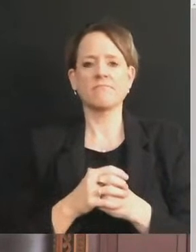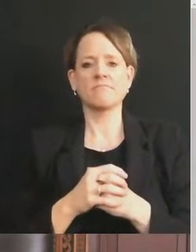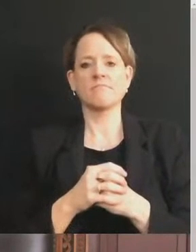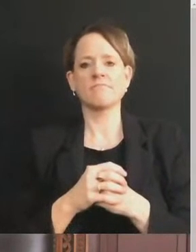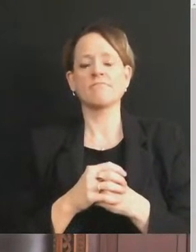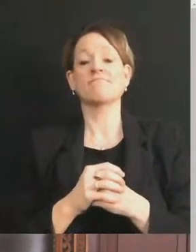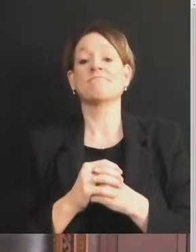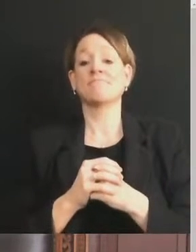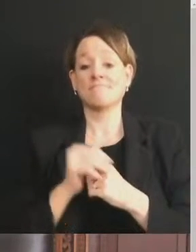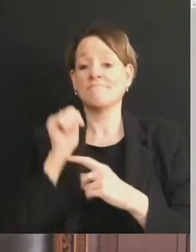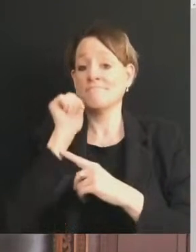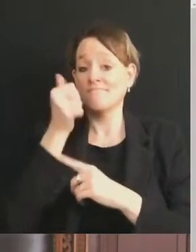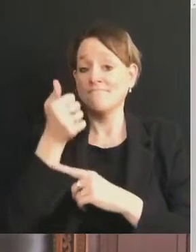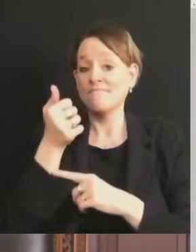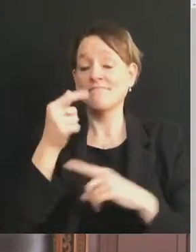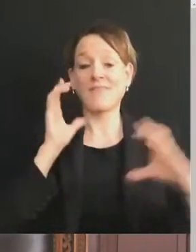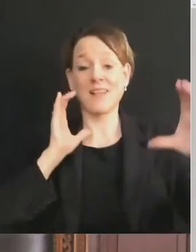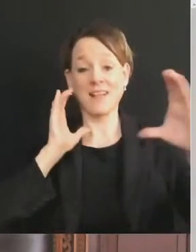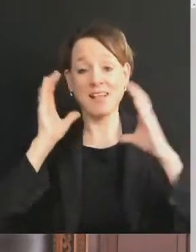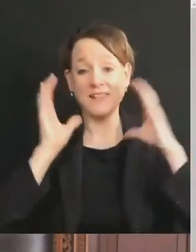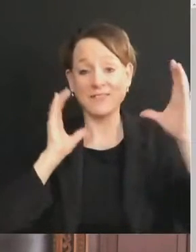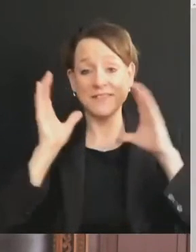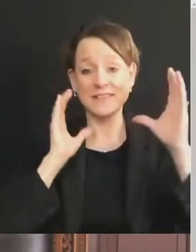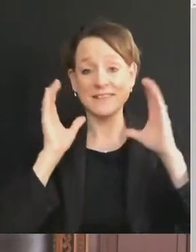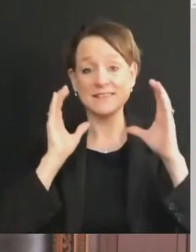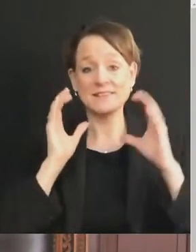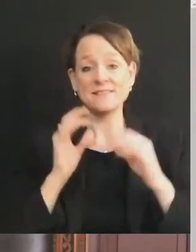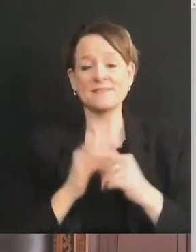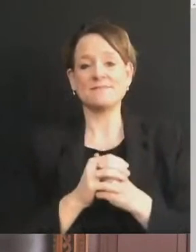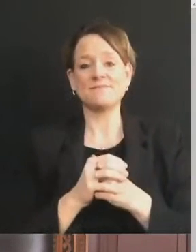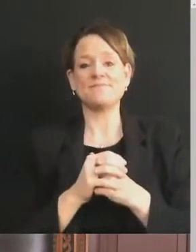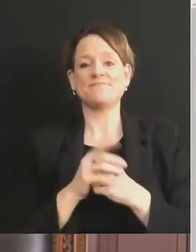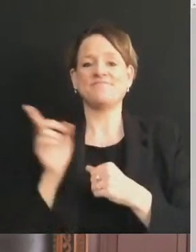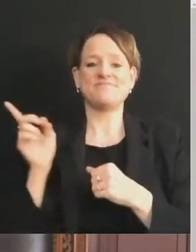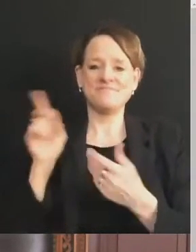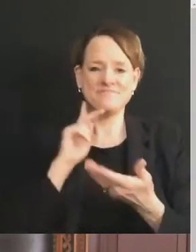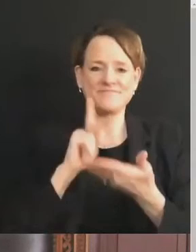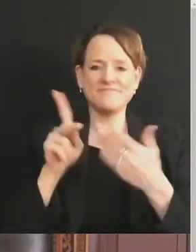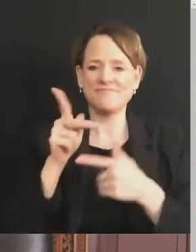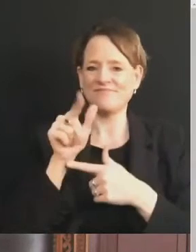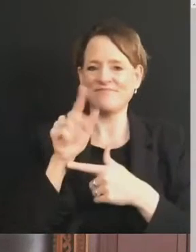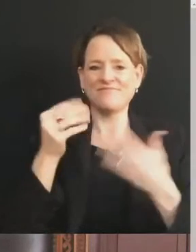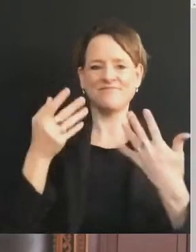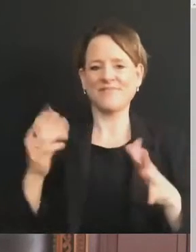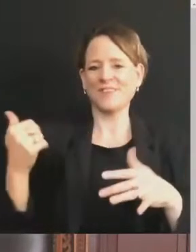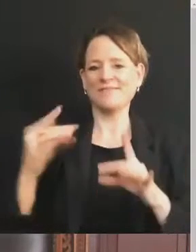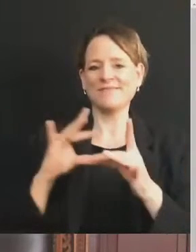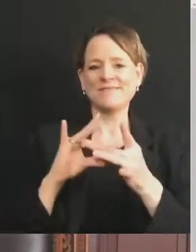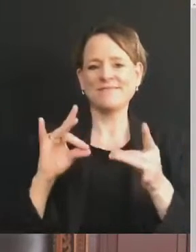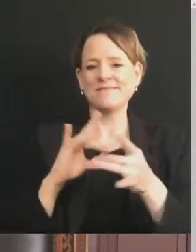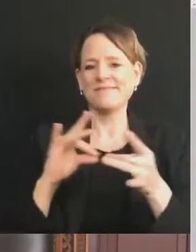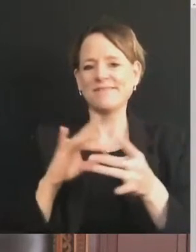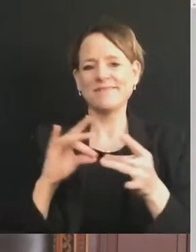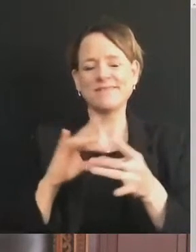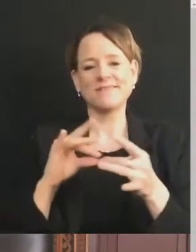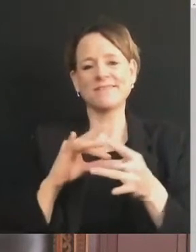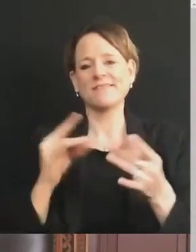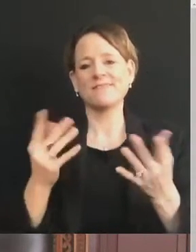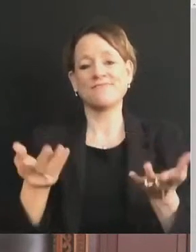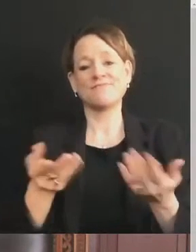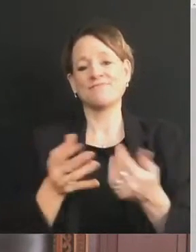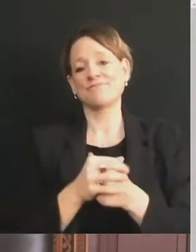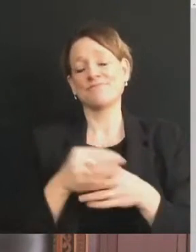Palm talked about, it's back to the basics. We are concerned